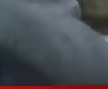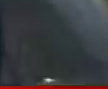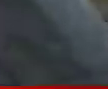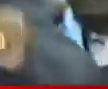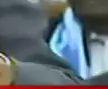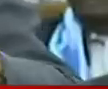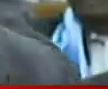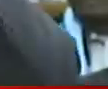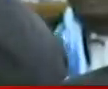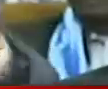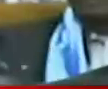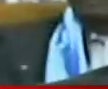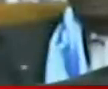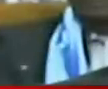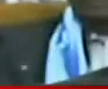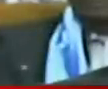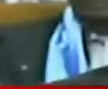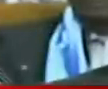credible, transparent election.